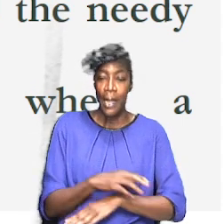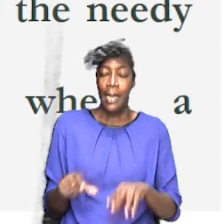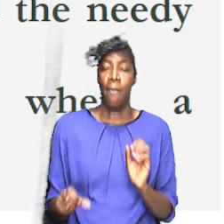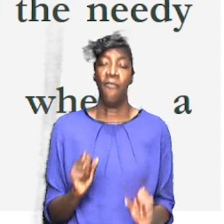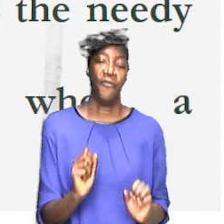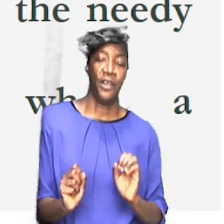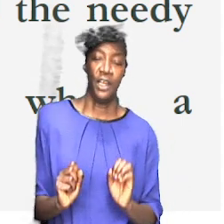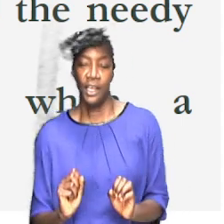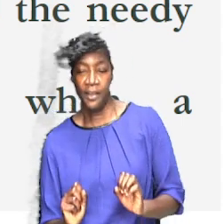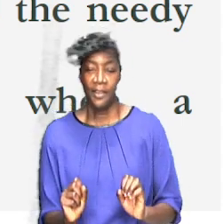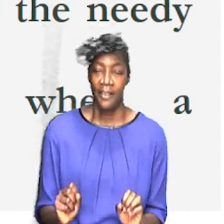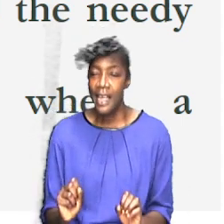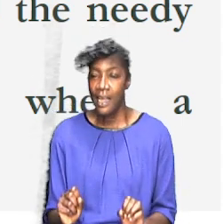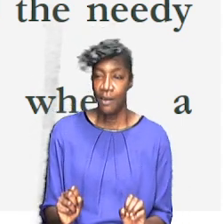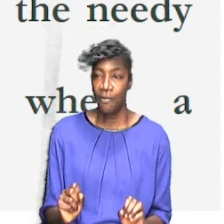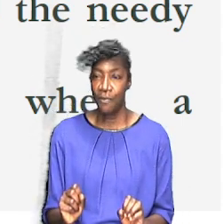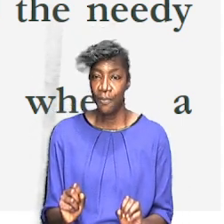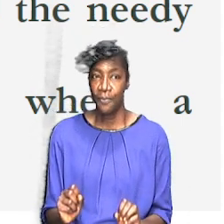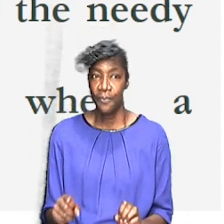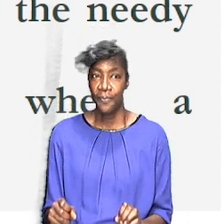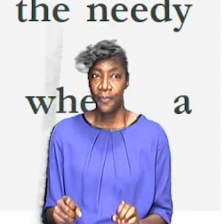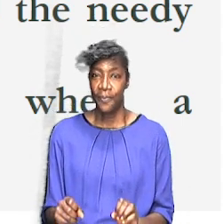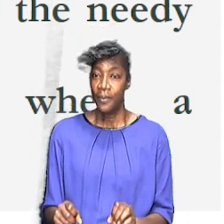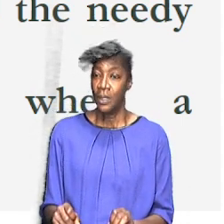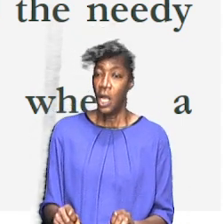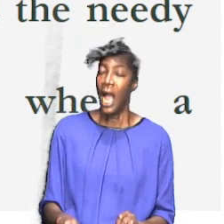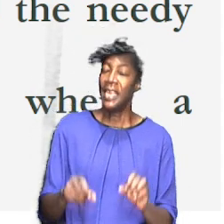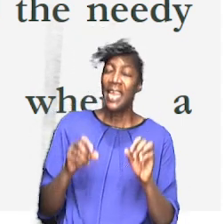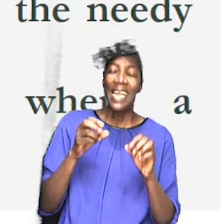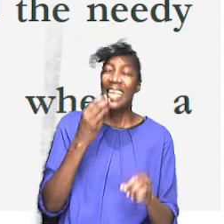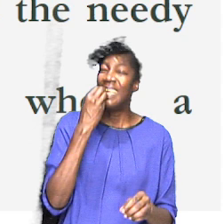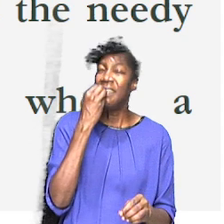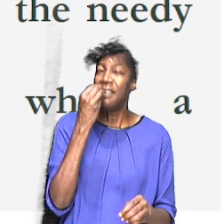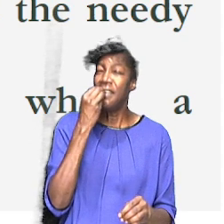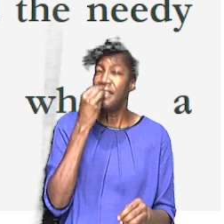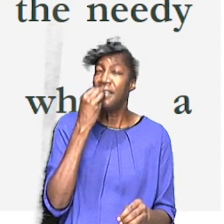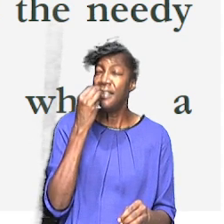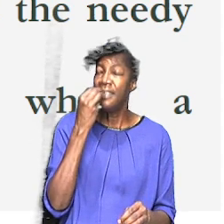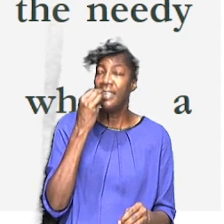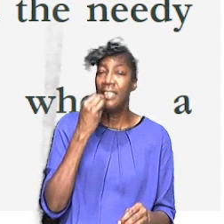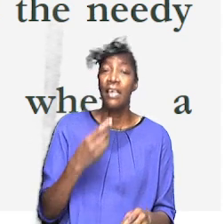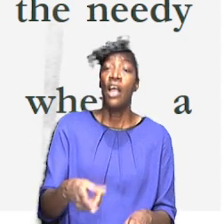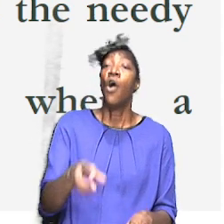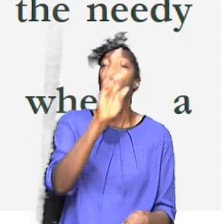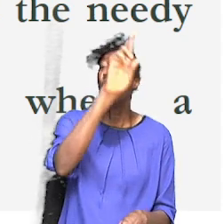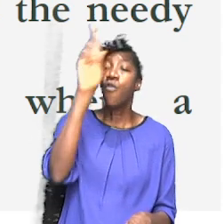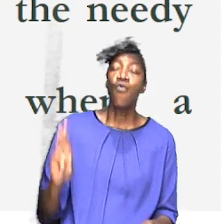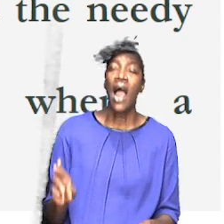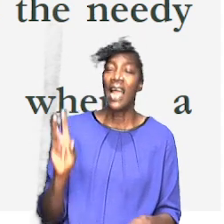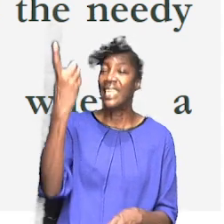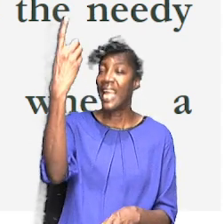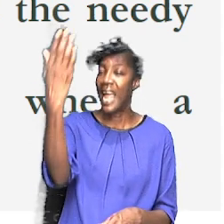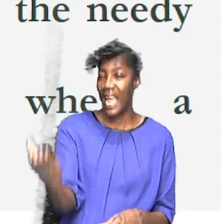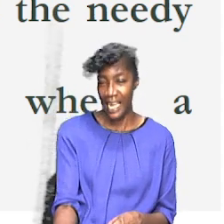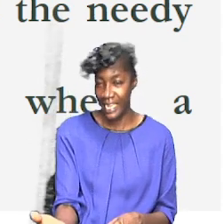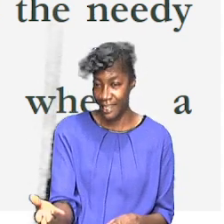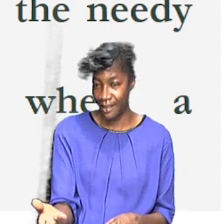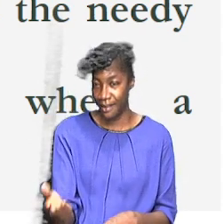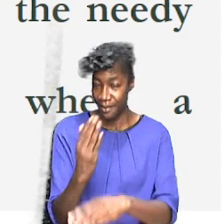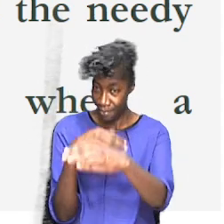and they would raise themselves on their left elbow and they would eat with their right hand. So it's a known fact. Amen. As a matter of